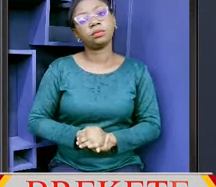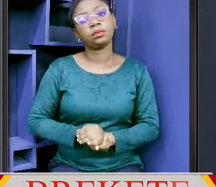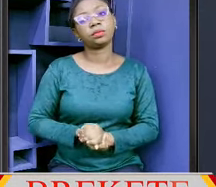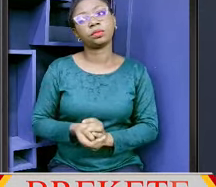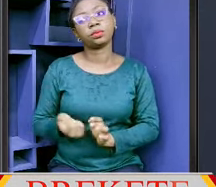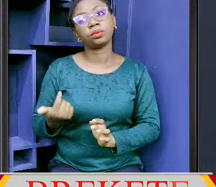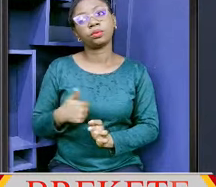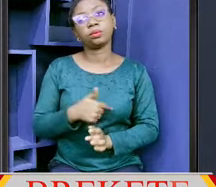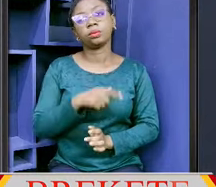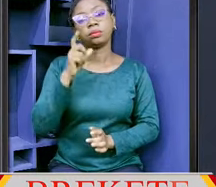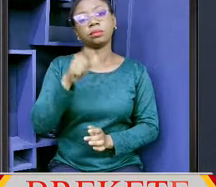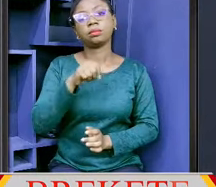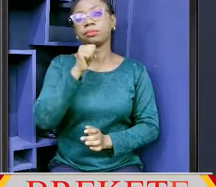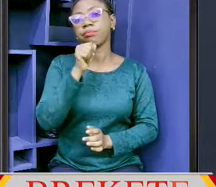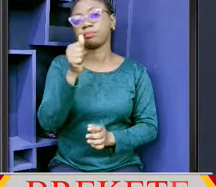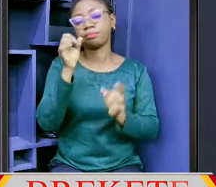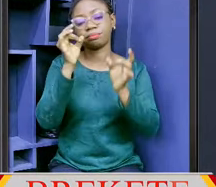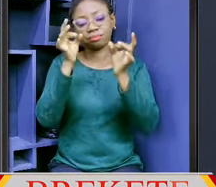We shouldn't hate them.